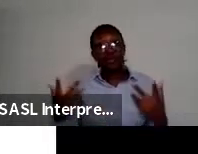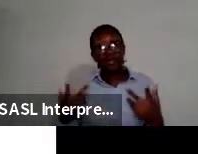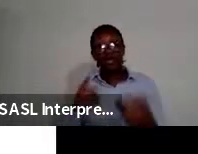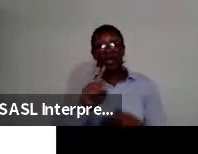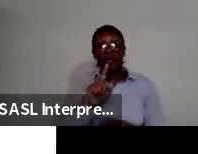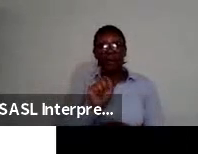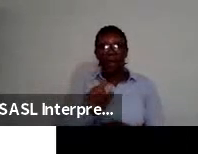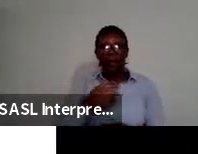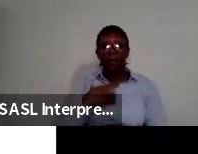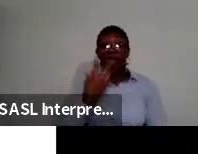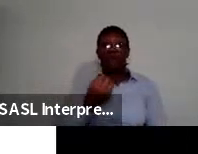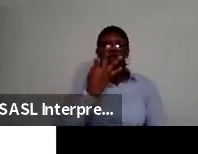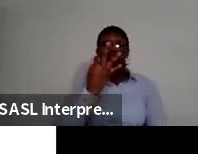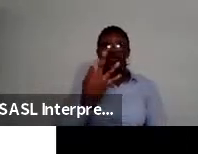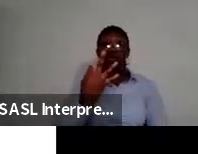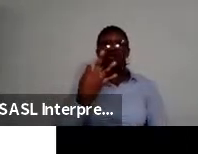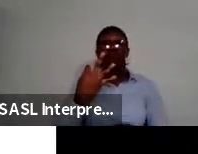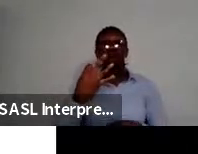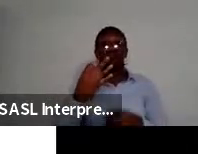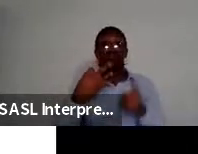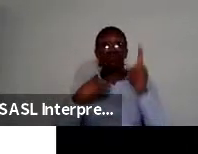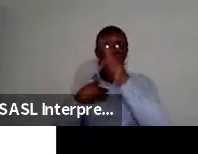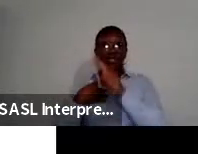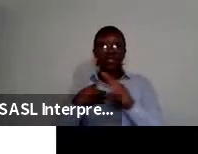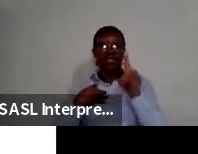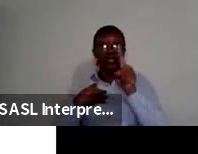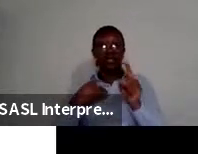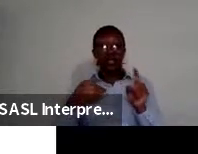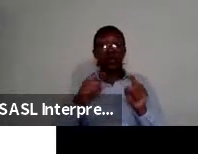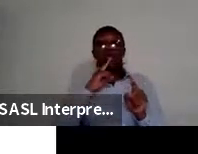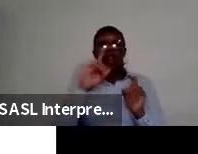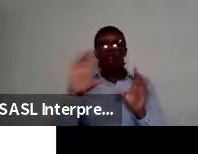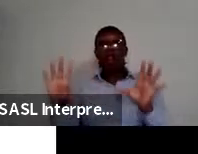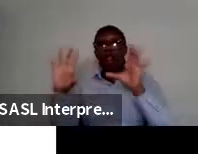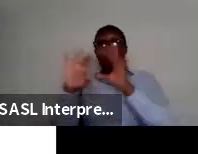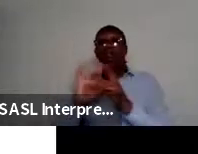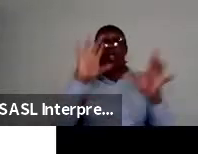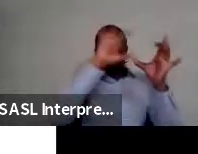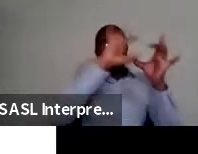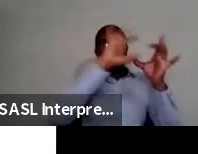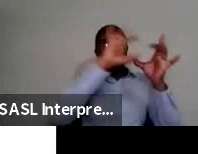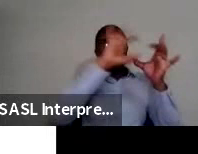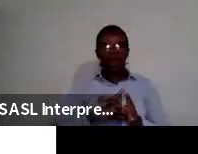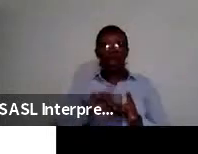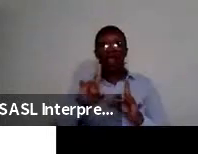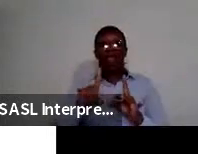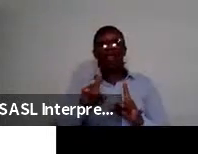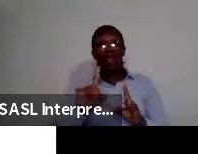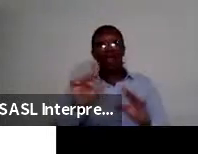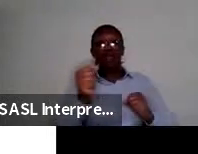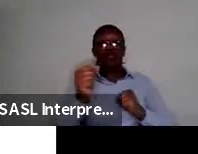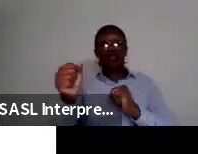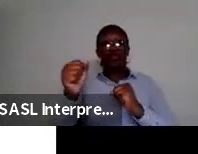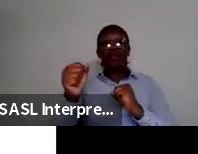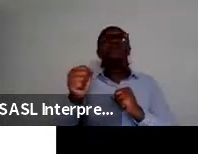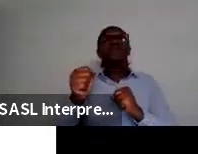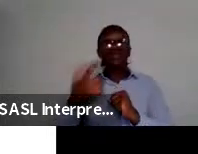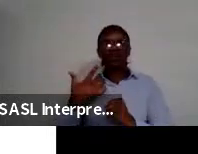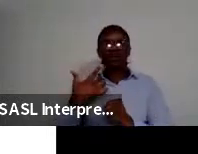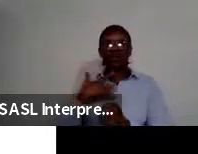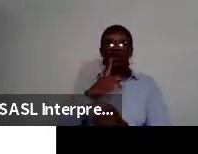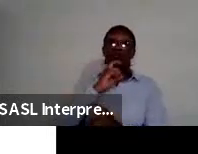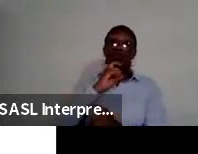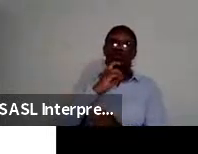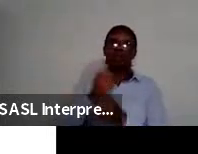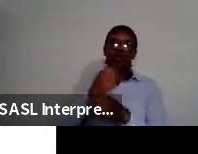3 bubbles that are in front of you that represent the 3 strategic objectives that can be utilized or